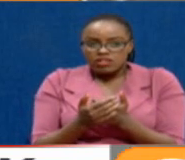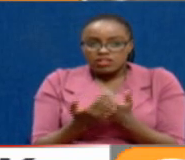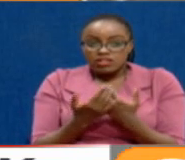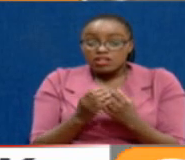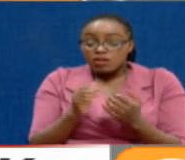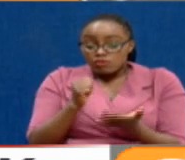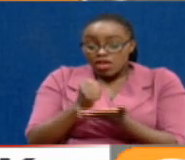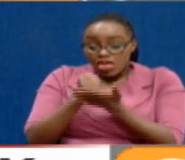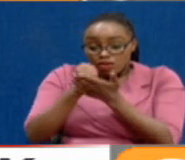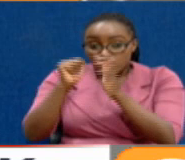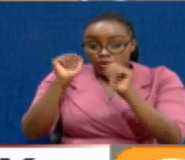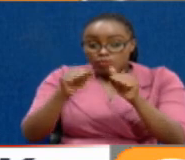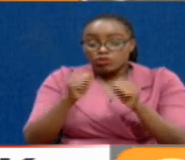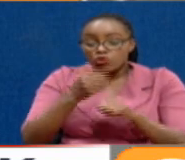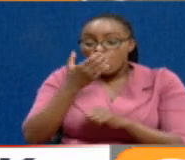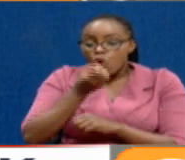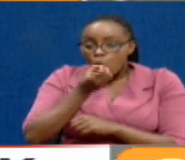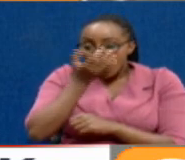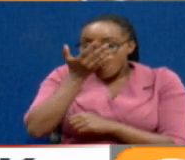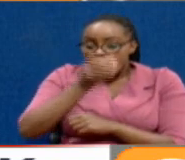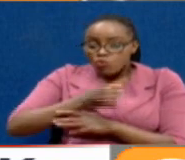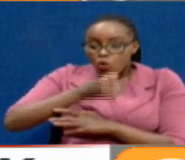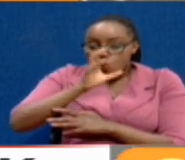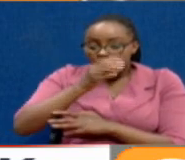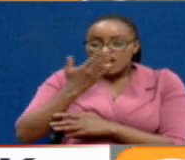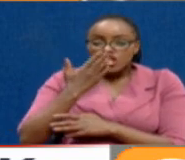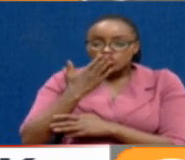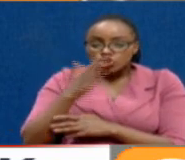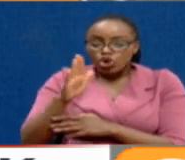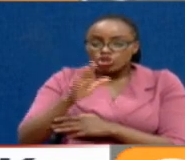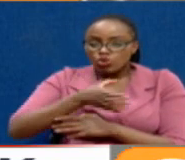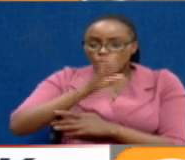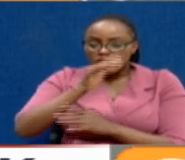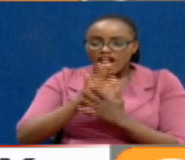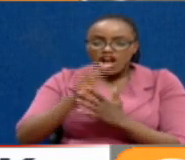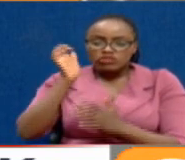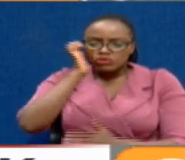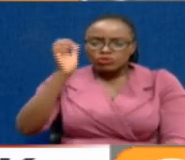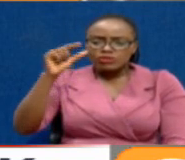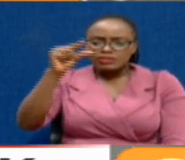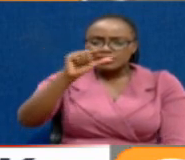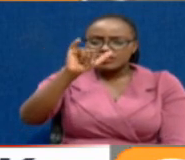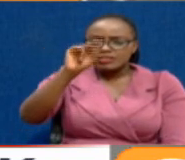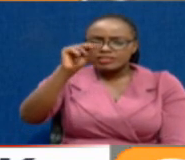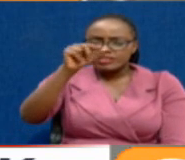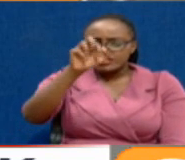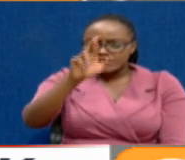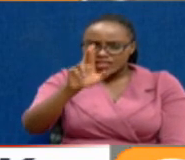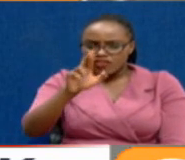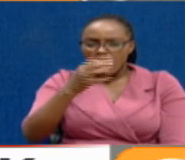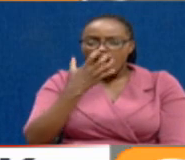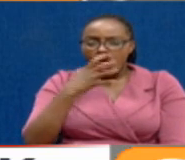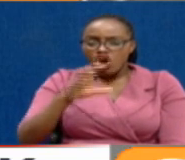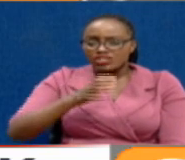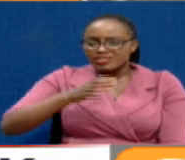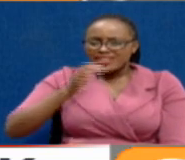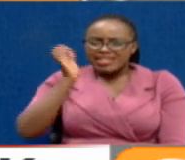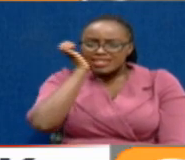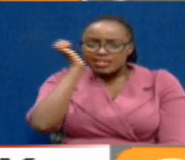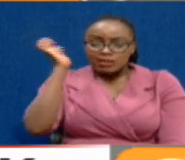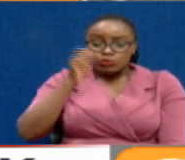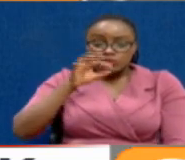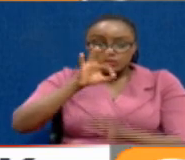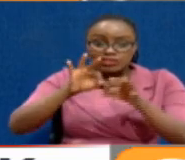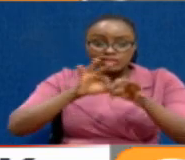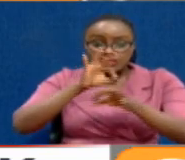Could it help to take warm water, salty water, and hot ginger and lemon tea? And good effect. What do I do? This is